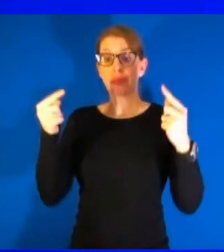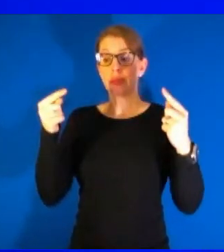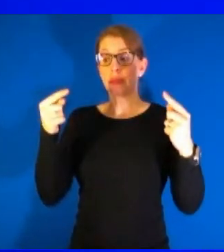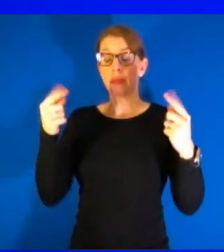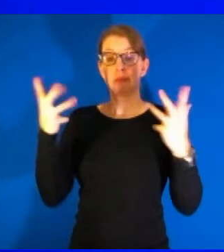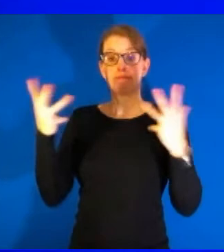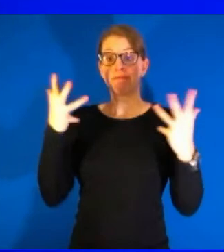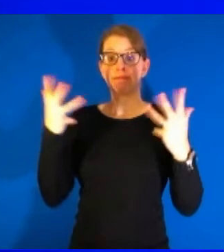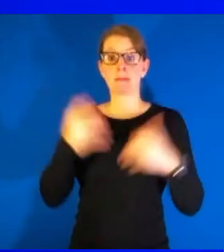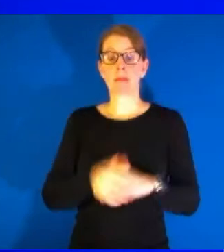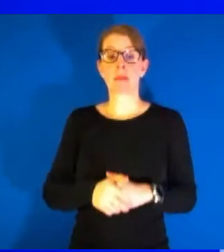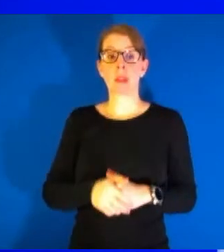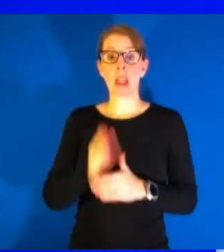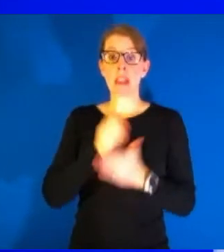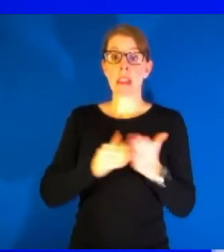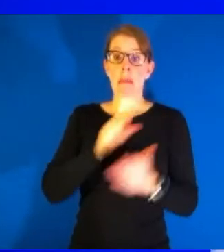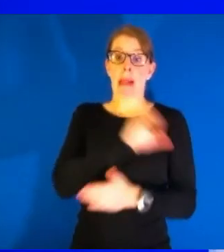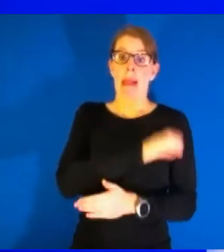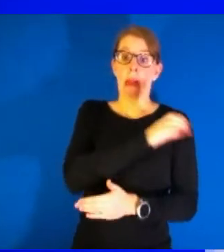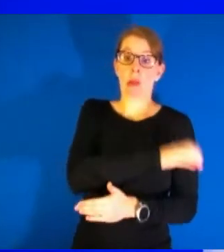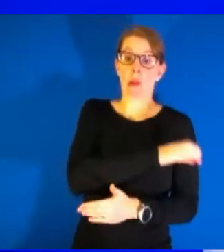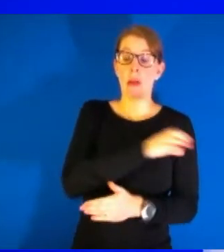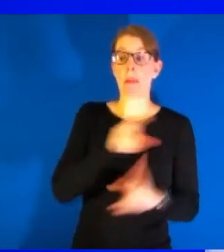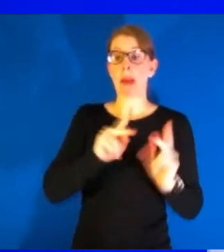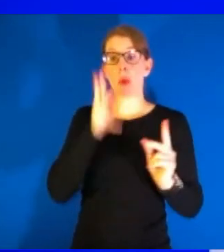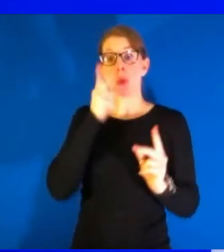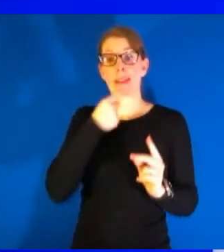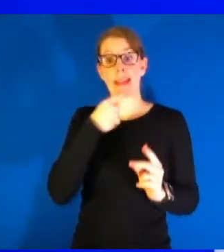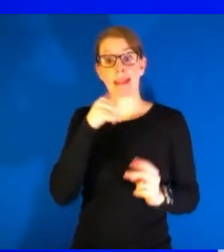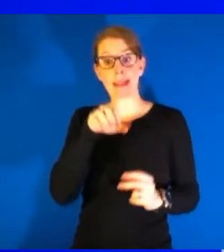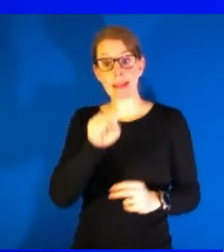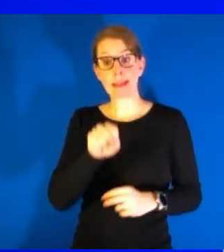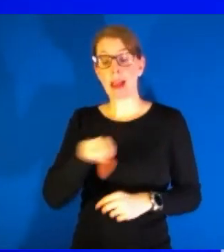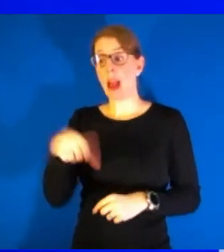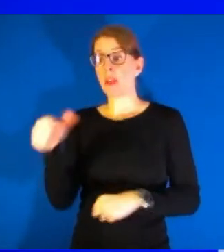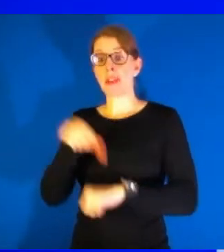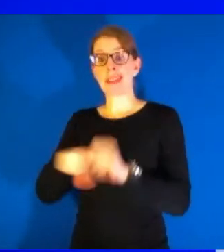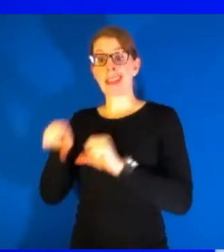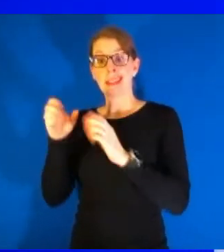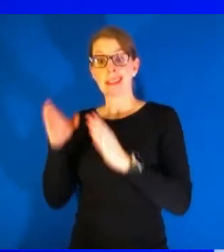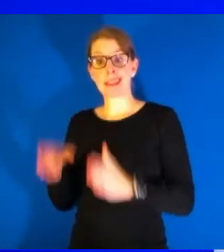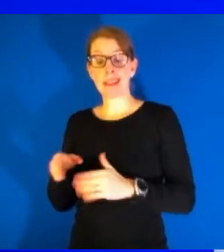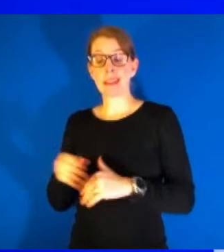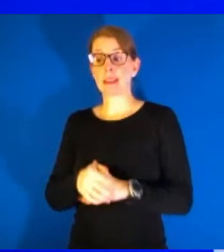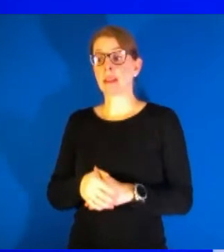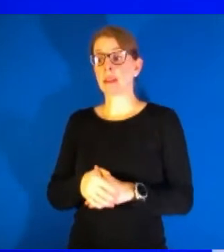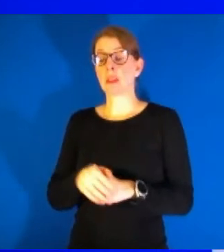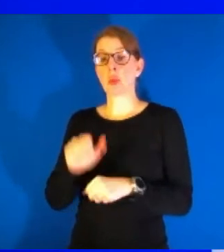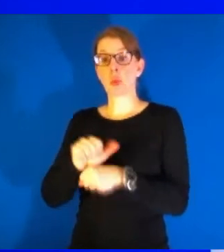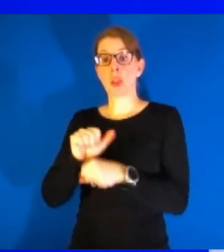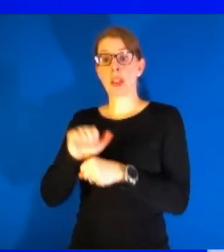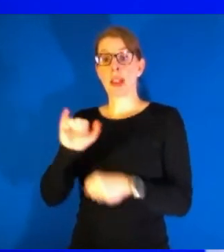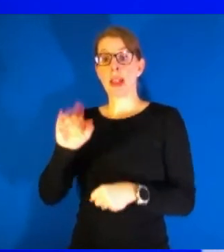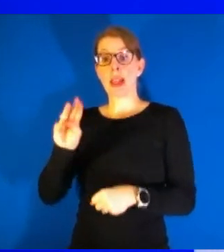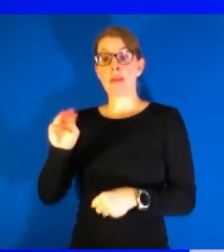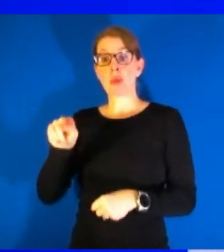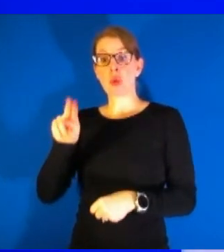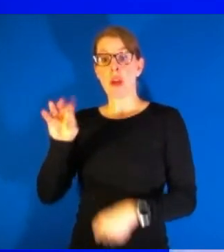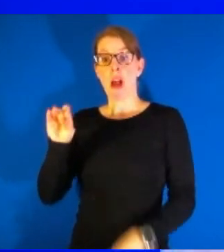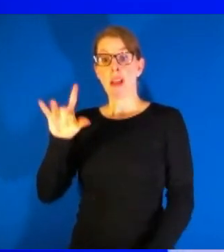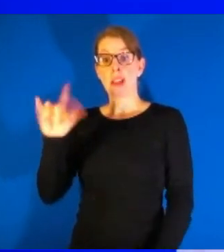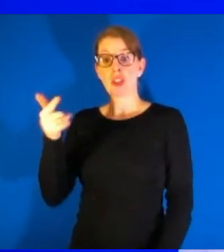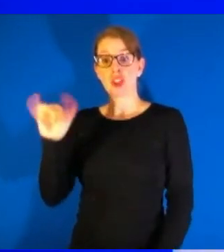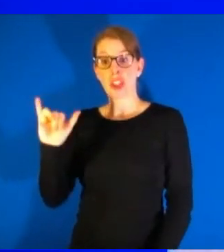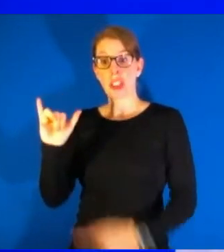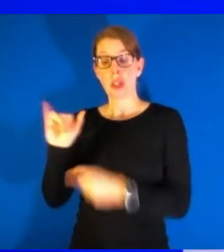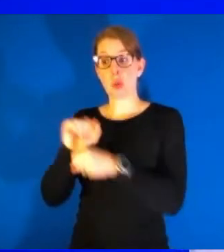Some clinical people would say yes. Other scientists and people who work in immunology and people who work with viruses would